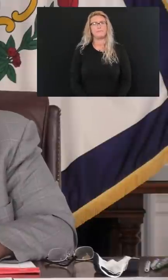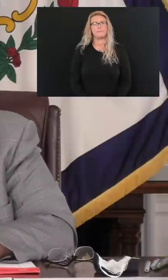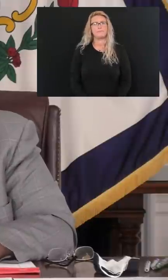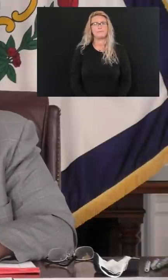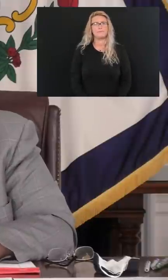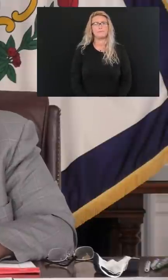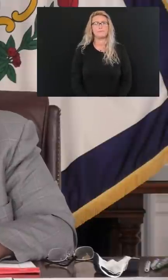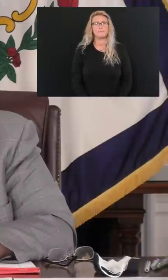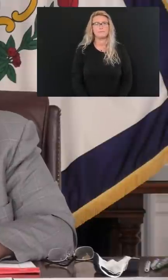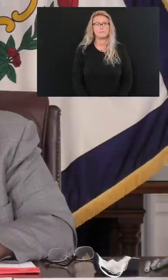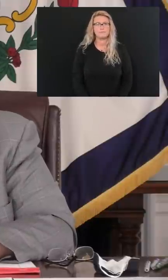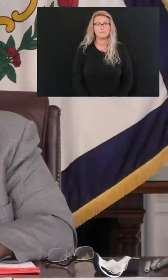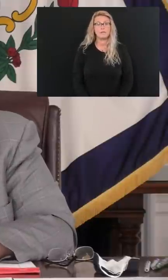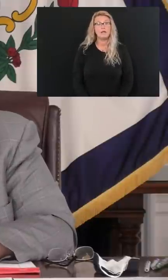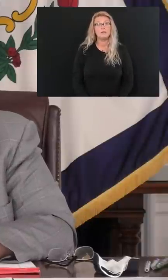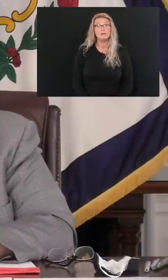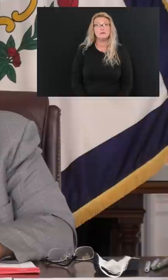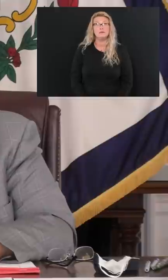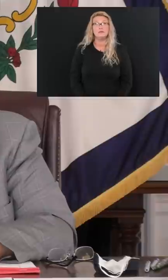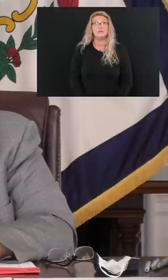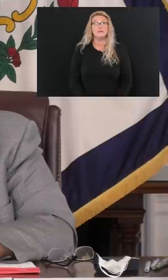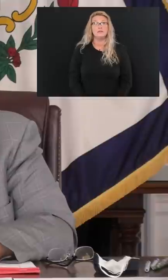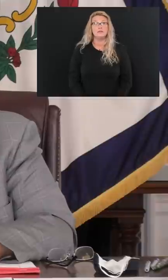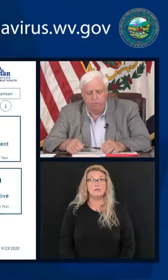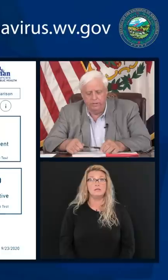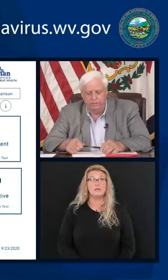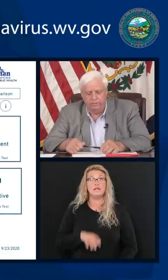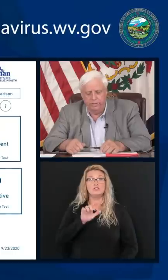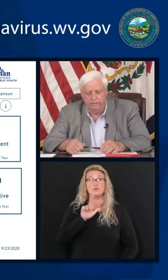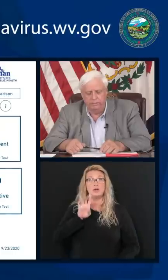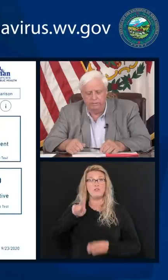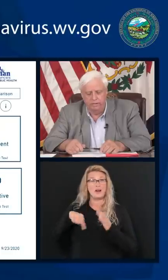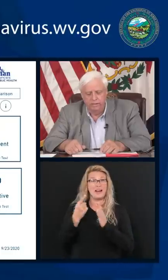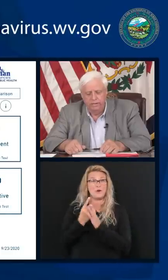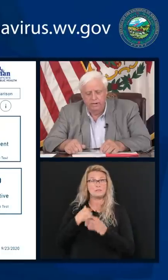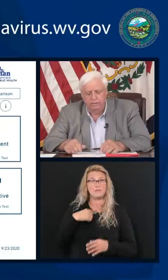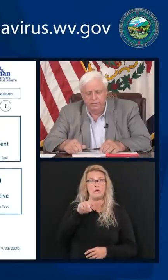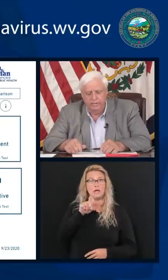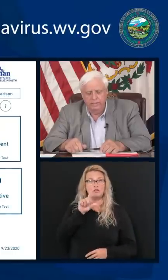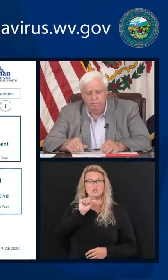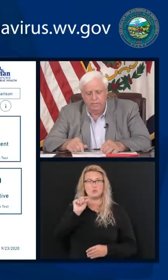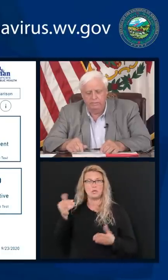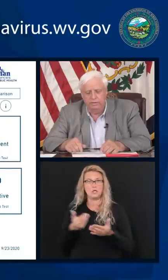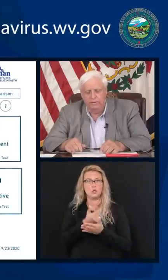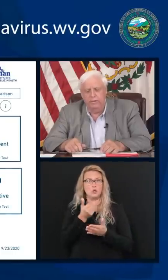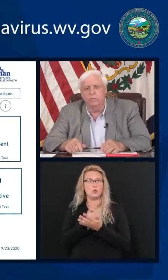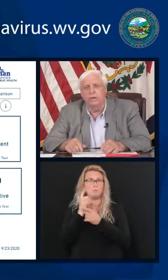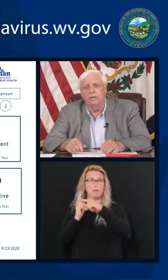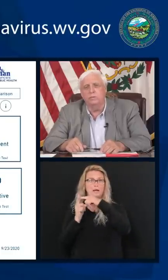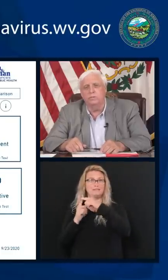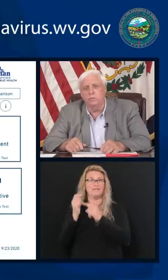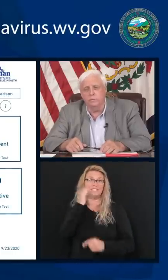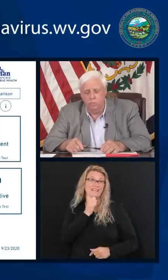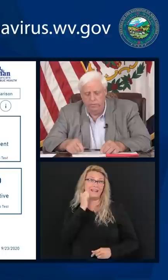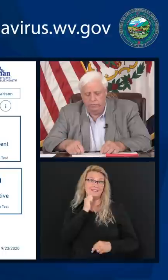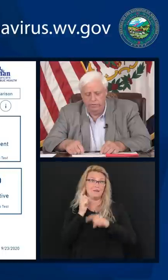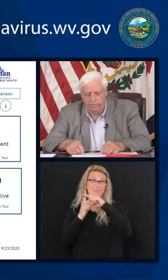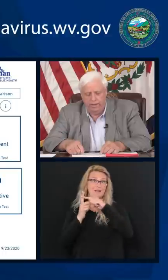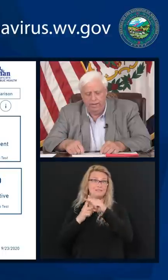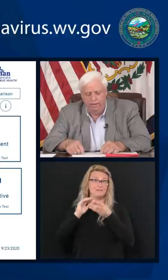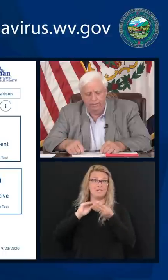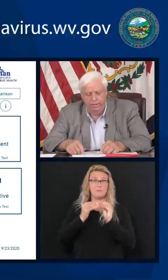in West Virginia, in the last 24 hours, we had 120 new positive cases. Our daily positivity rate was 3